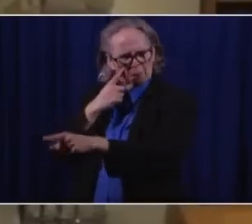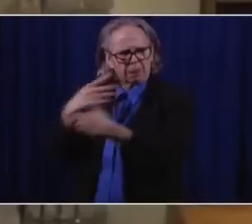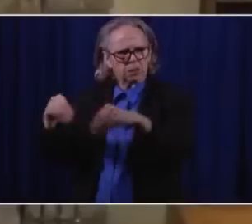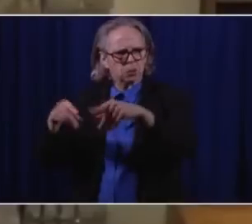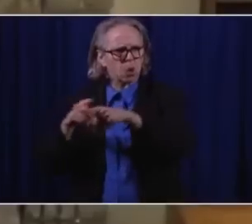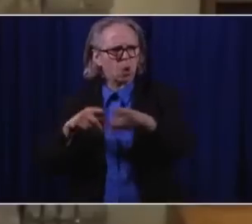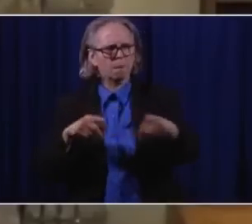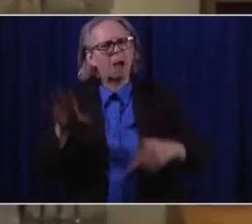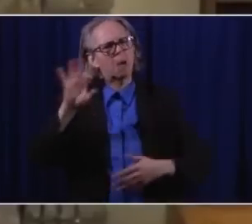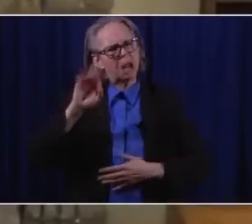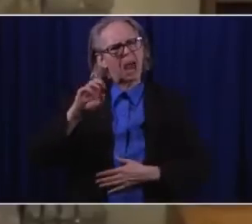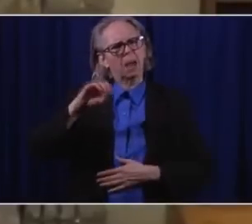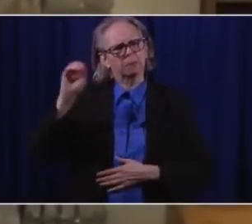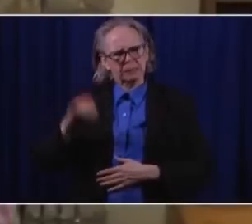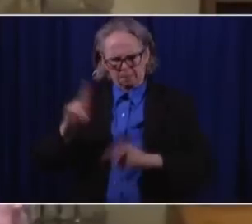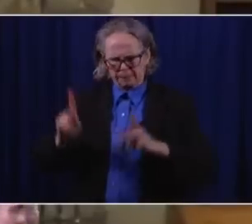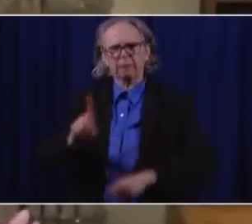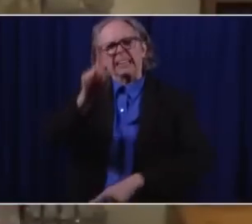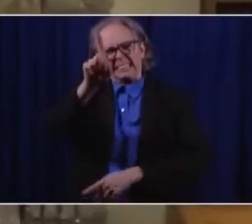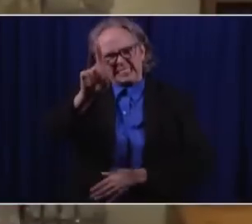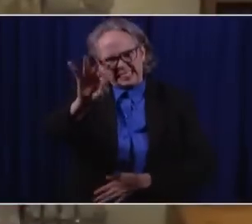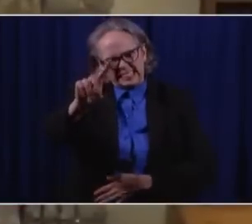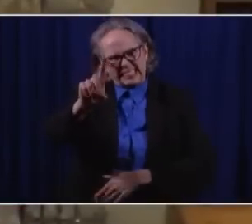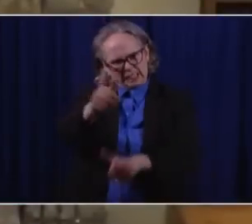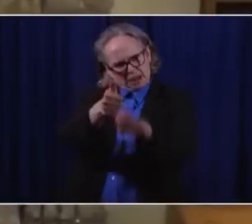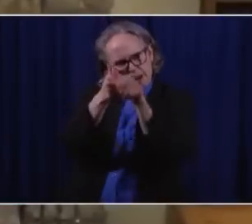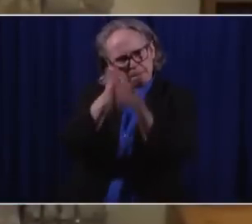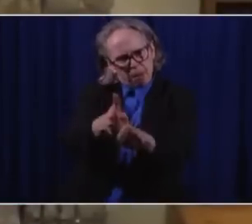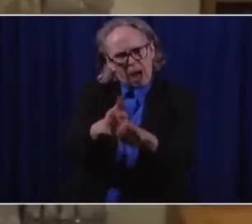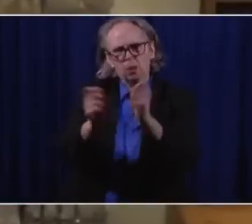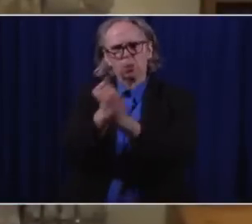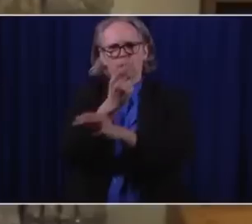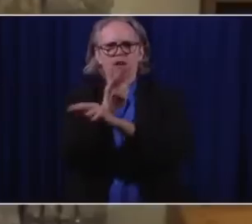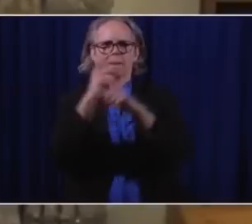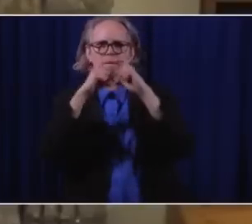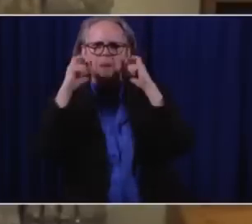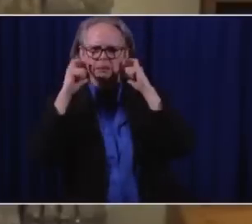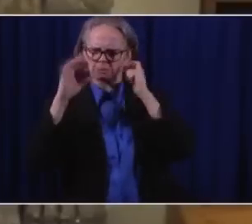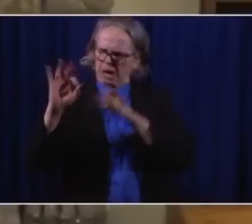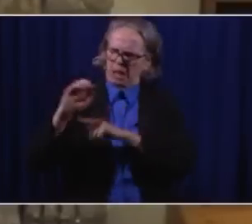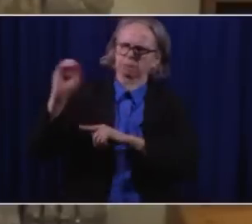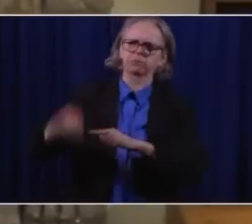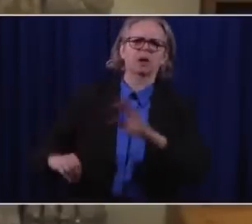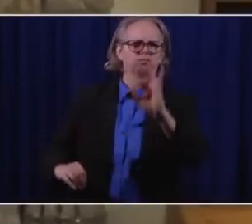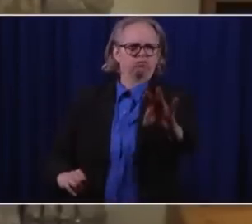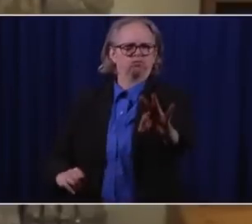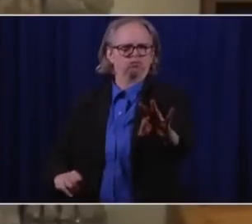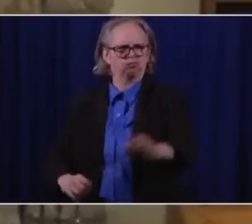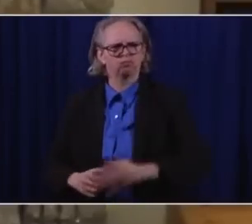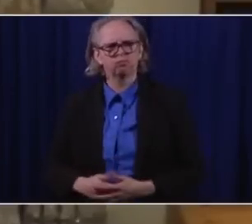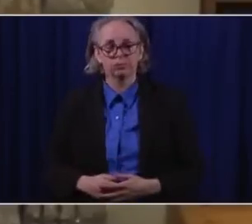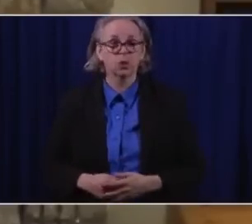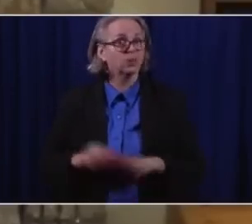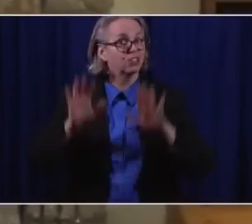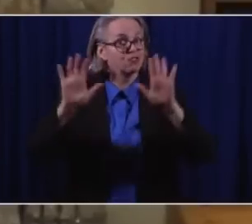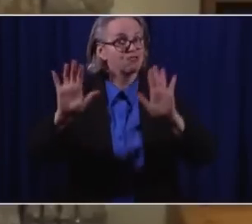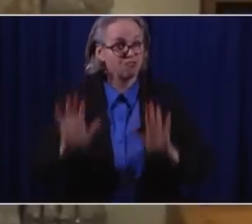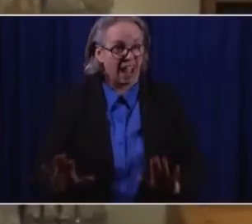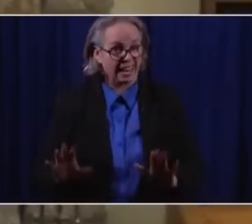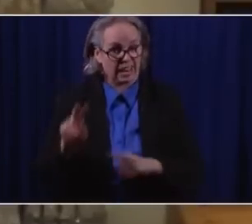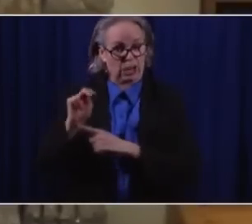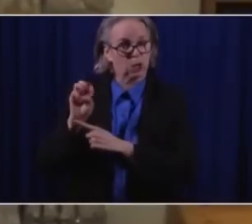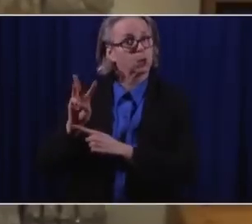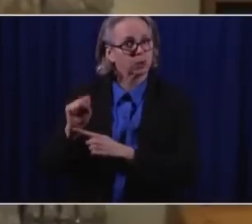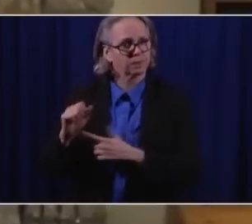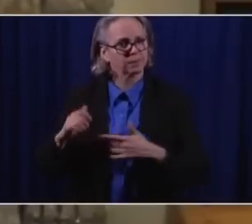of the people in the stores and the workers wearing masks. This is great. We're very, very happy to